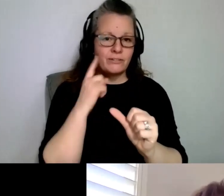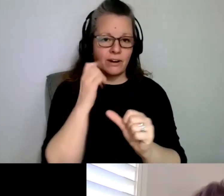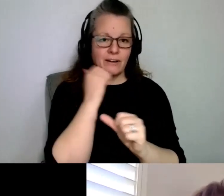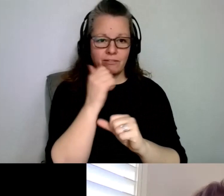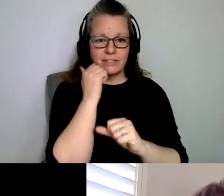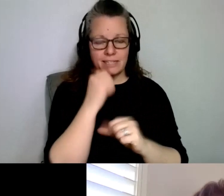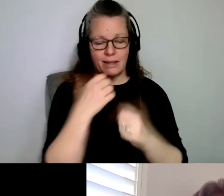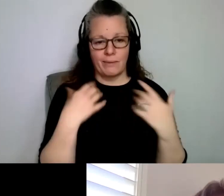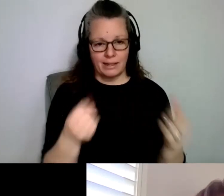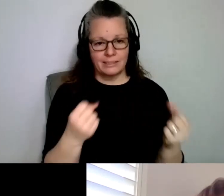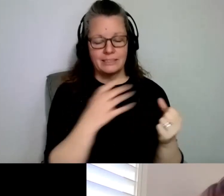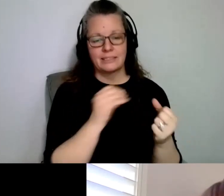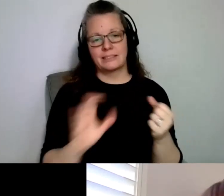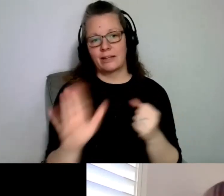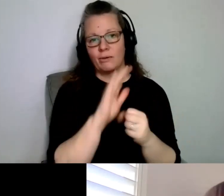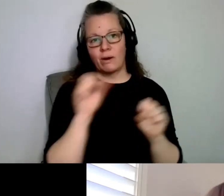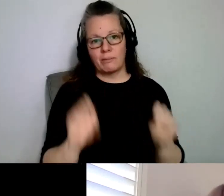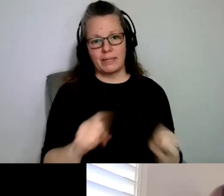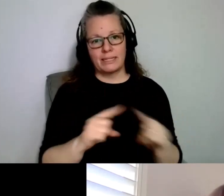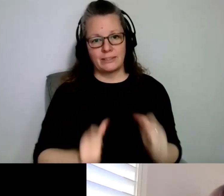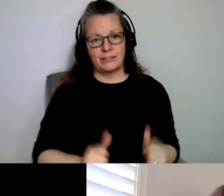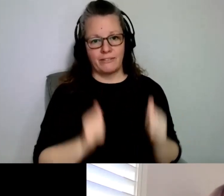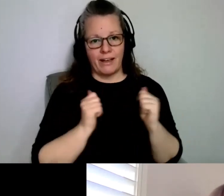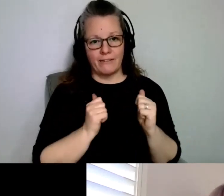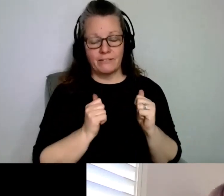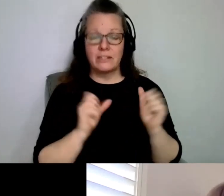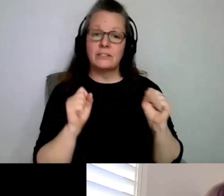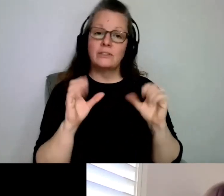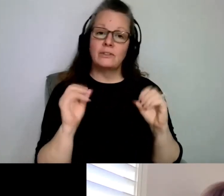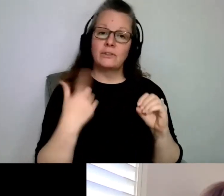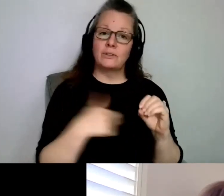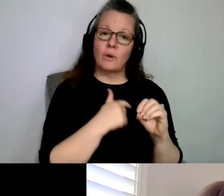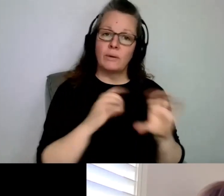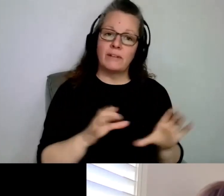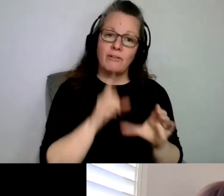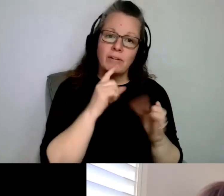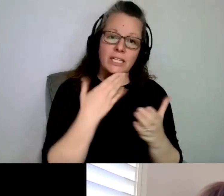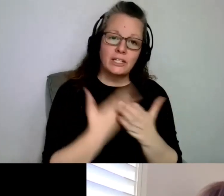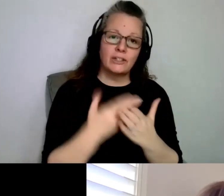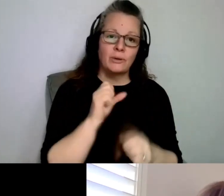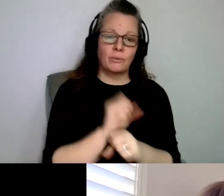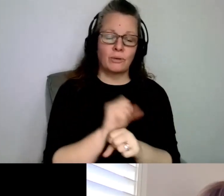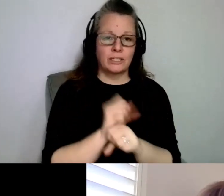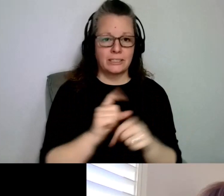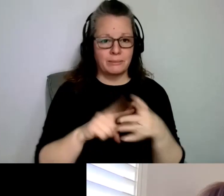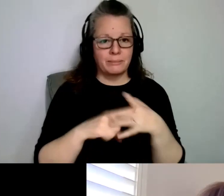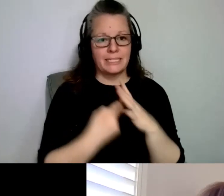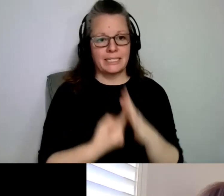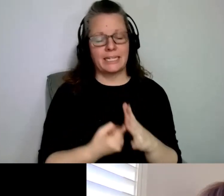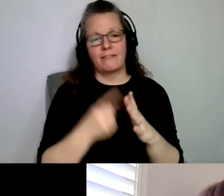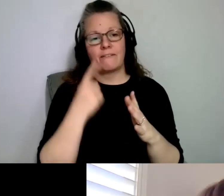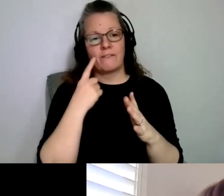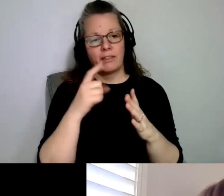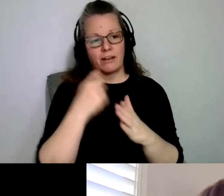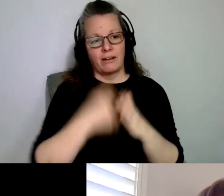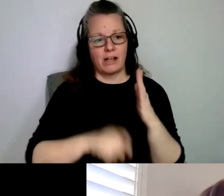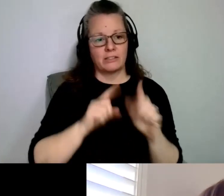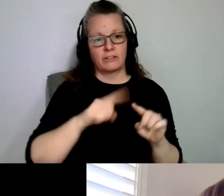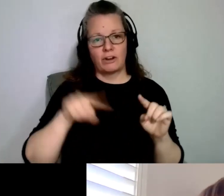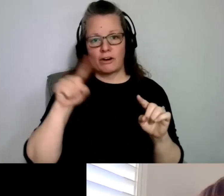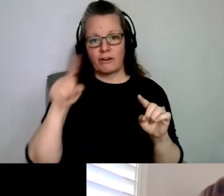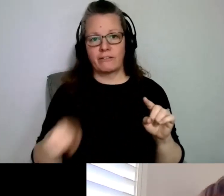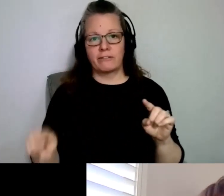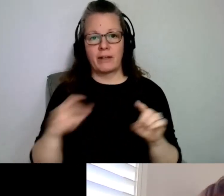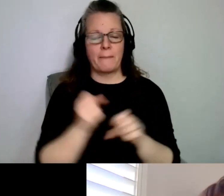and your ability to survive. So we've done really good work to begin to bend the cost curve. The bipartisan